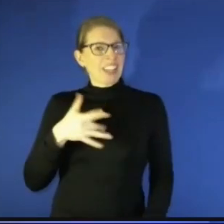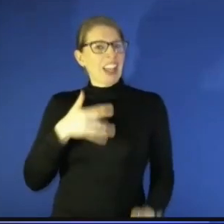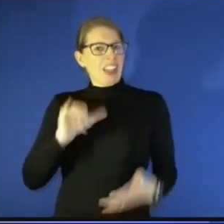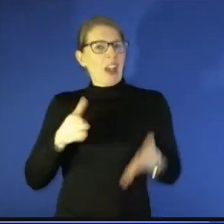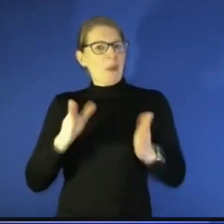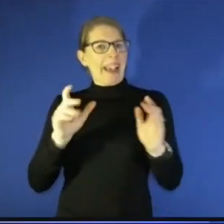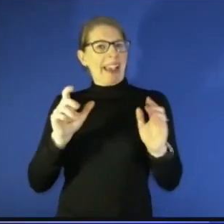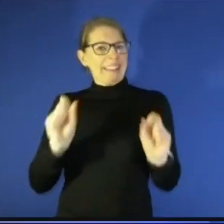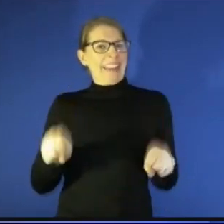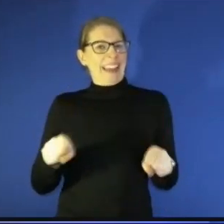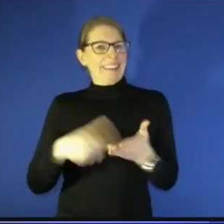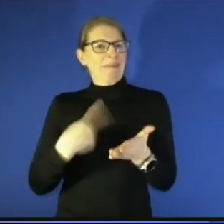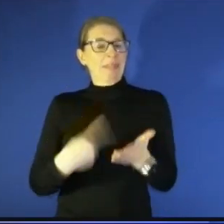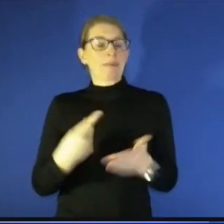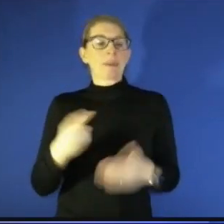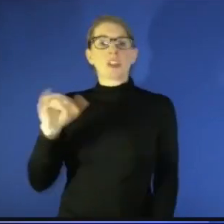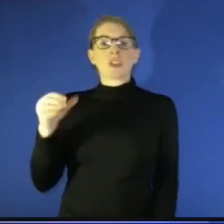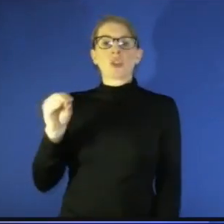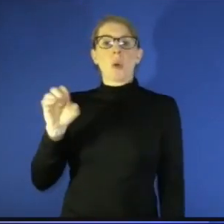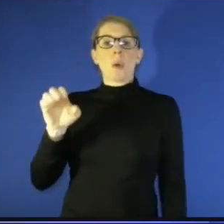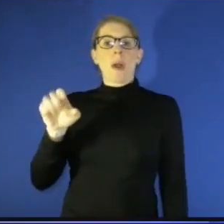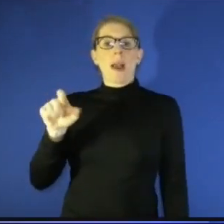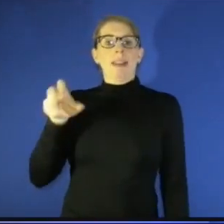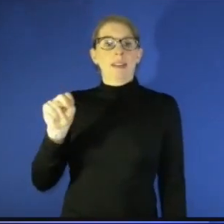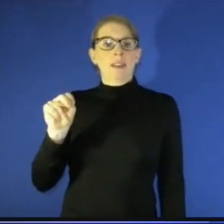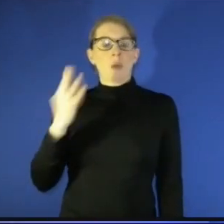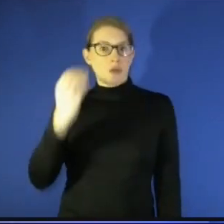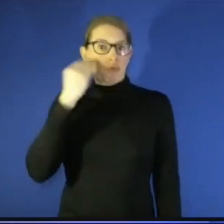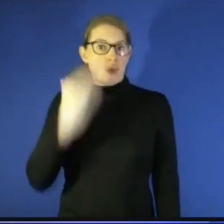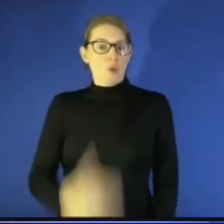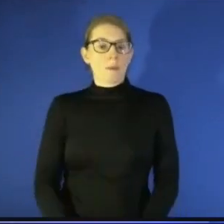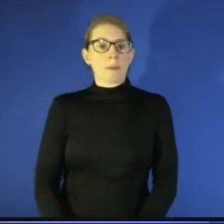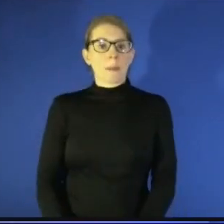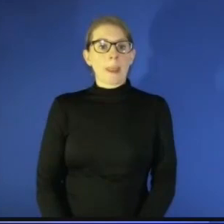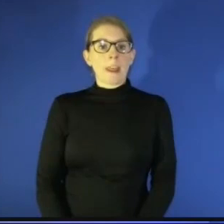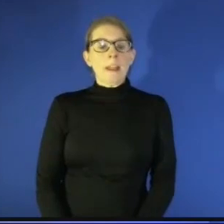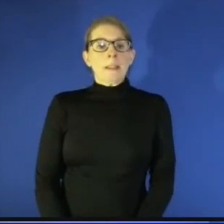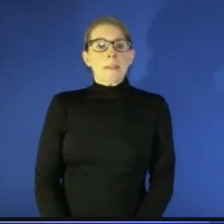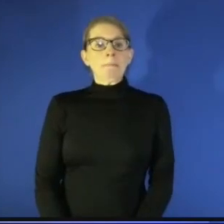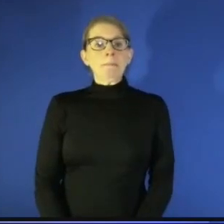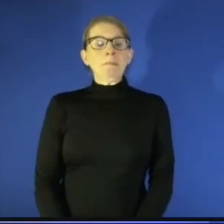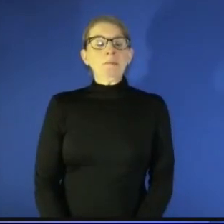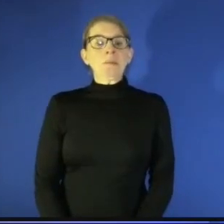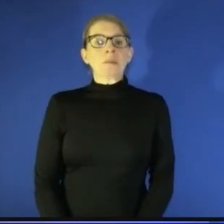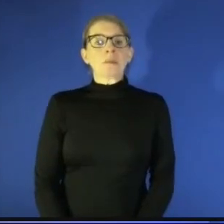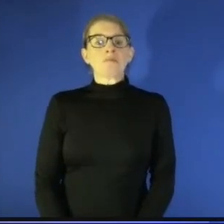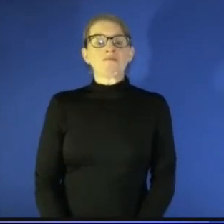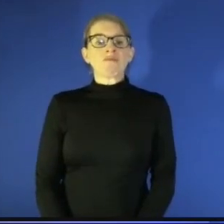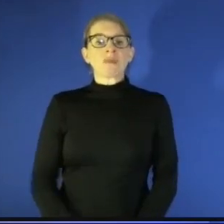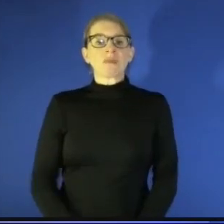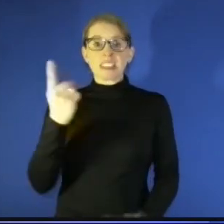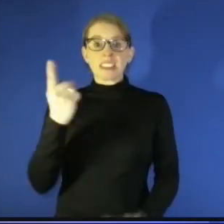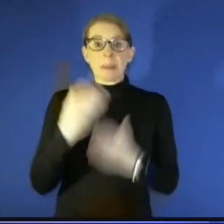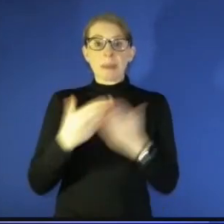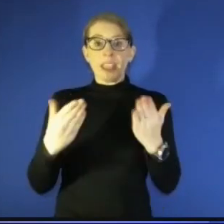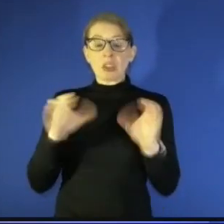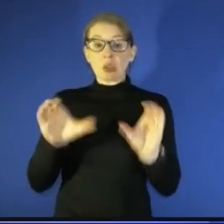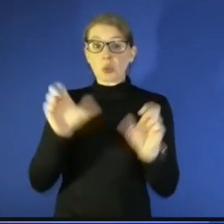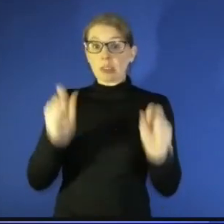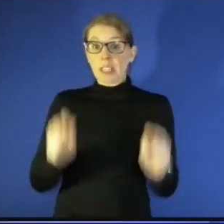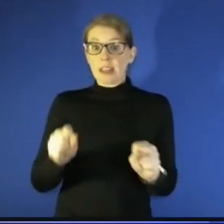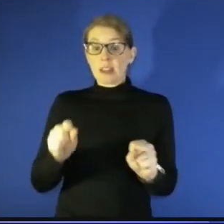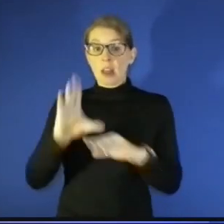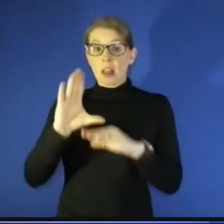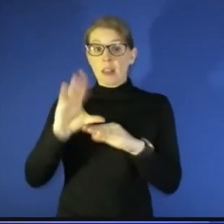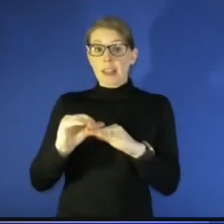so Joellen has a question very similar to Jean's question. Jean wants to know, is there something you can do to lessen the speed of neuron